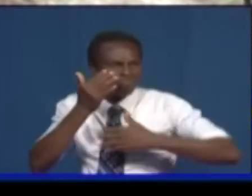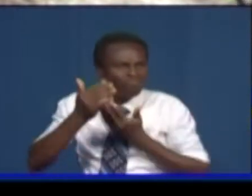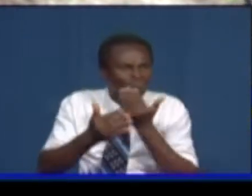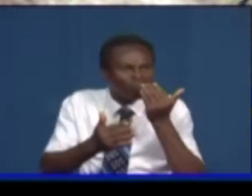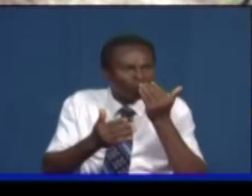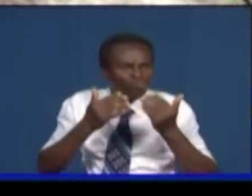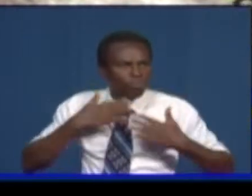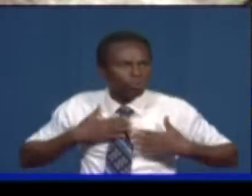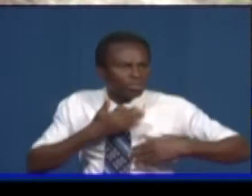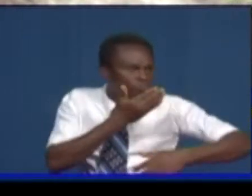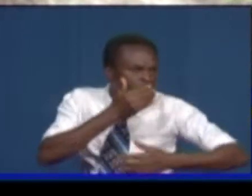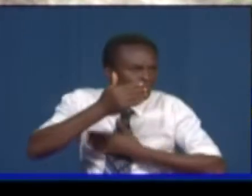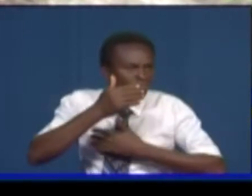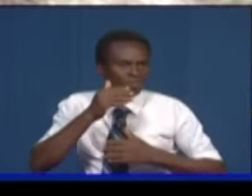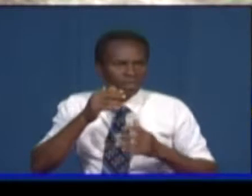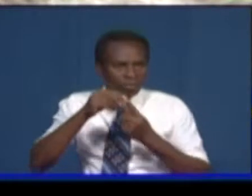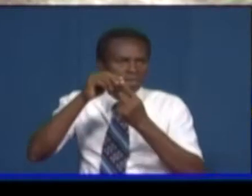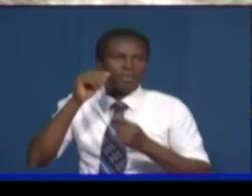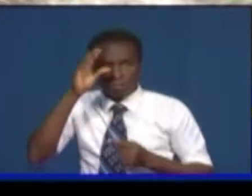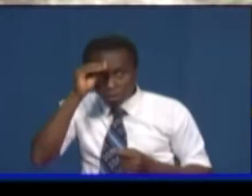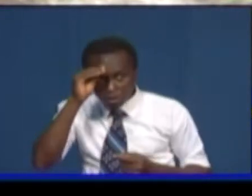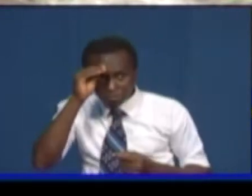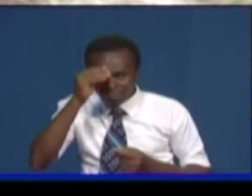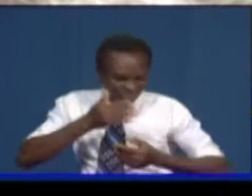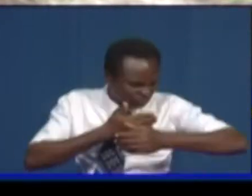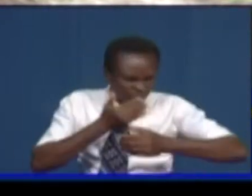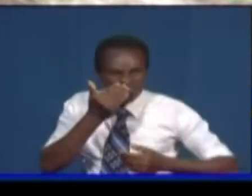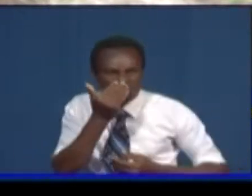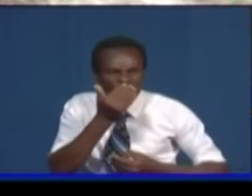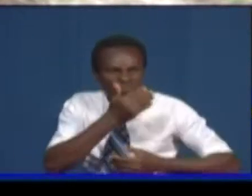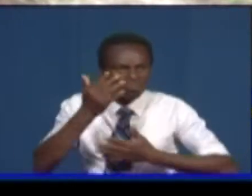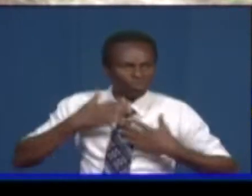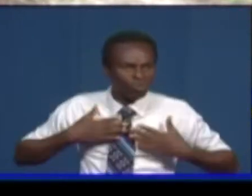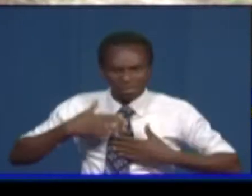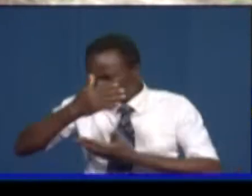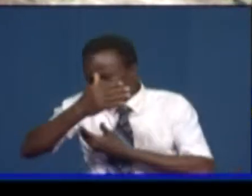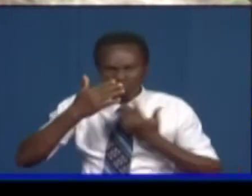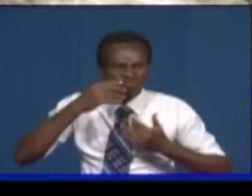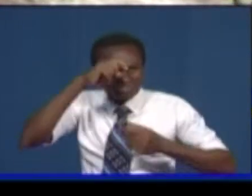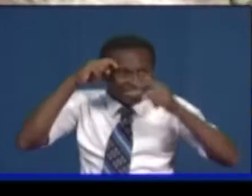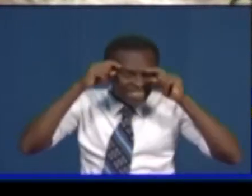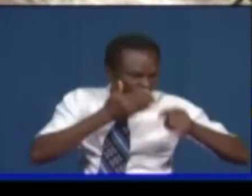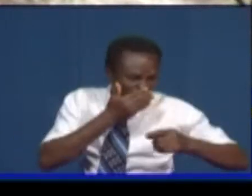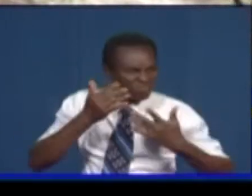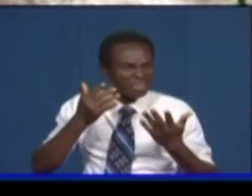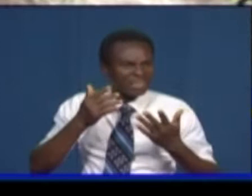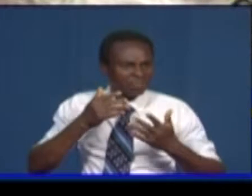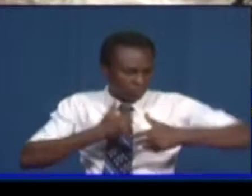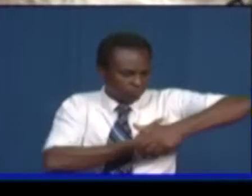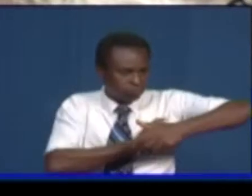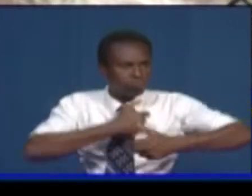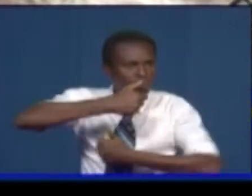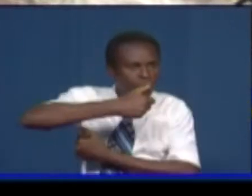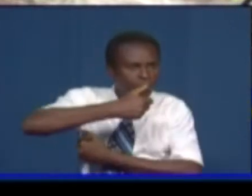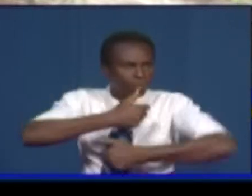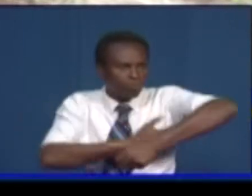it, especially the guys. When you are growing up, you know there is this body odor, so you should, if you don't have deodorants that you use,